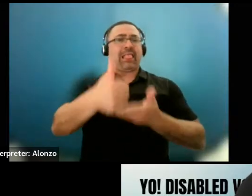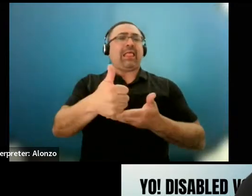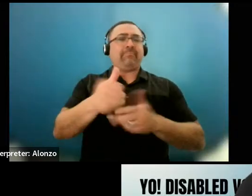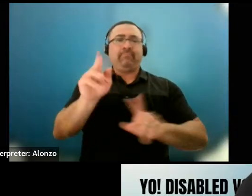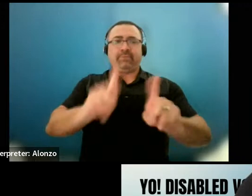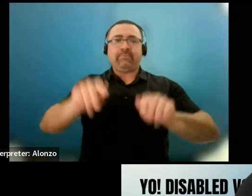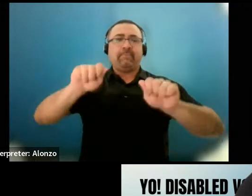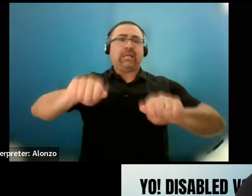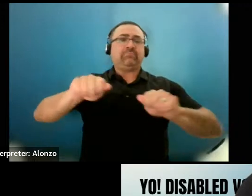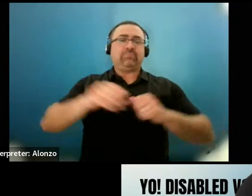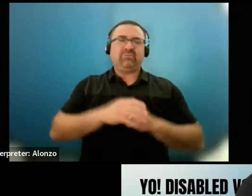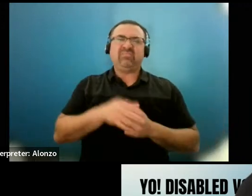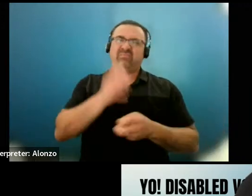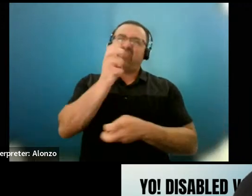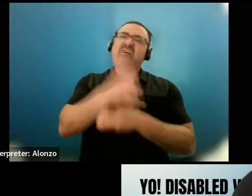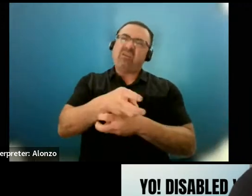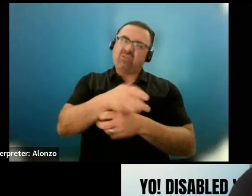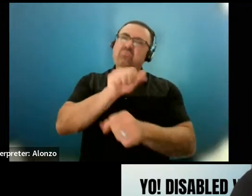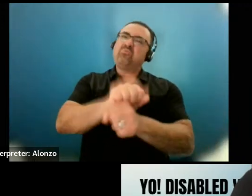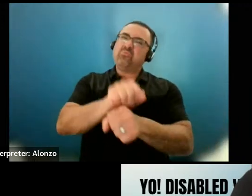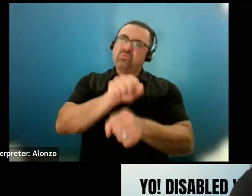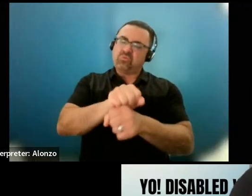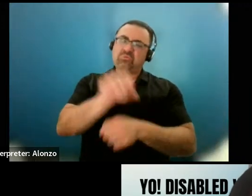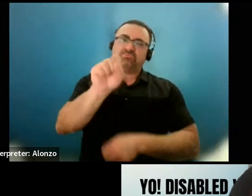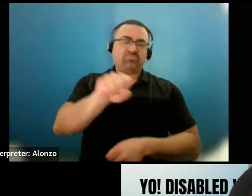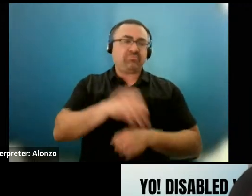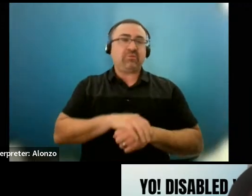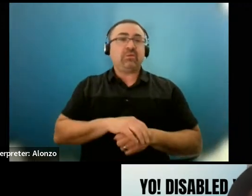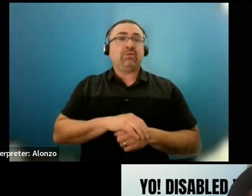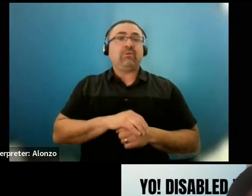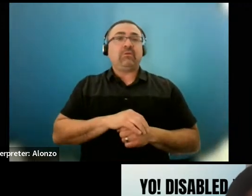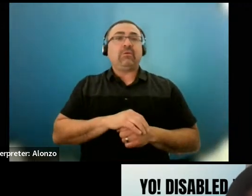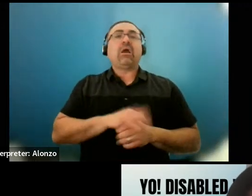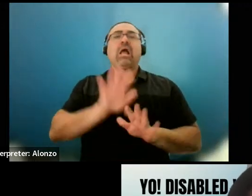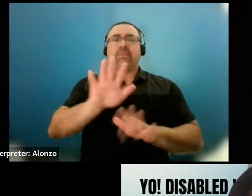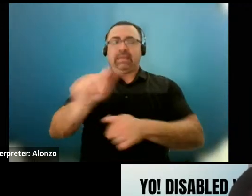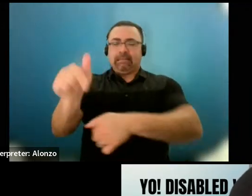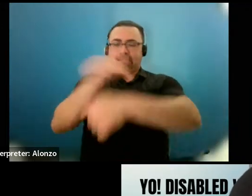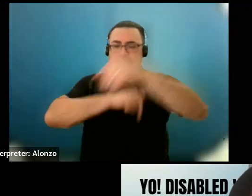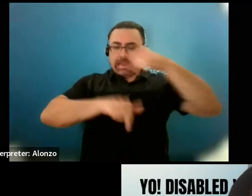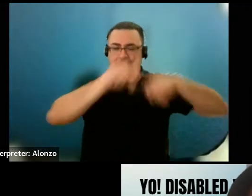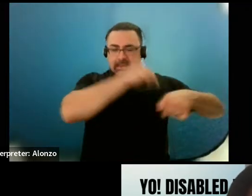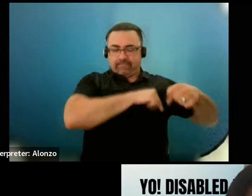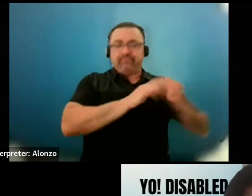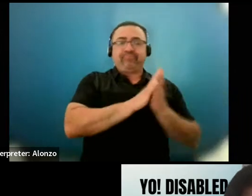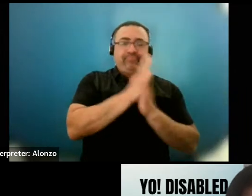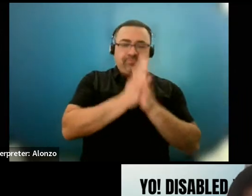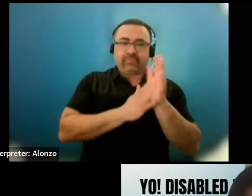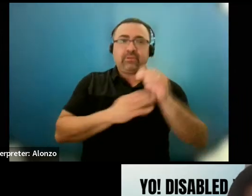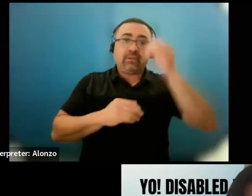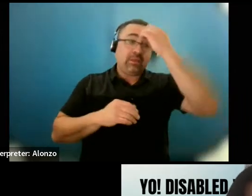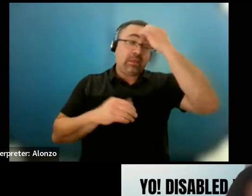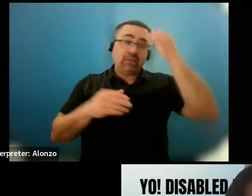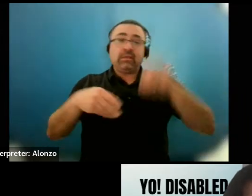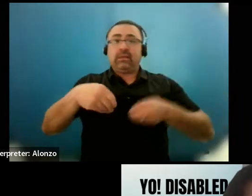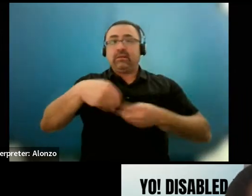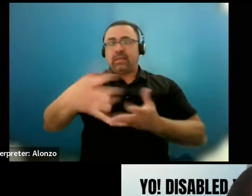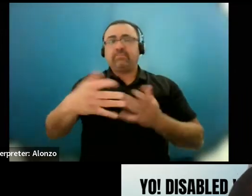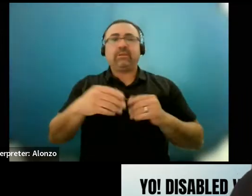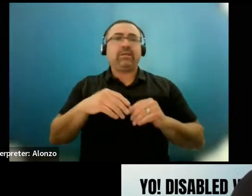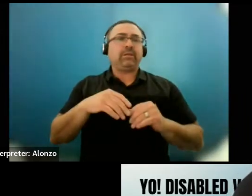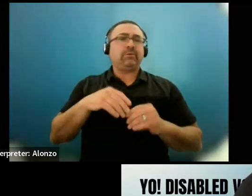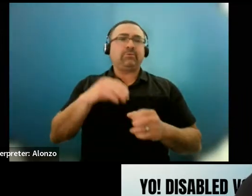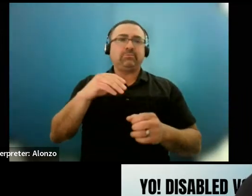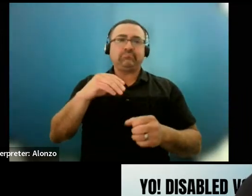hard. And when you have, let's try two different. Let me give a couple of concrete examples.